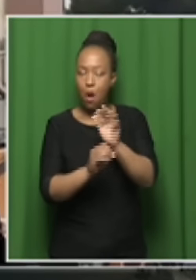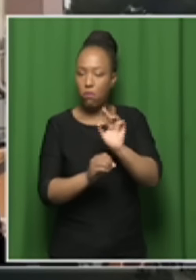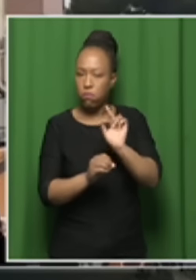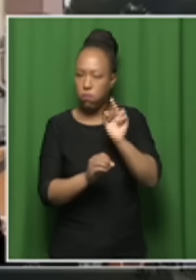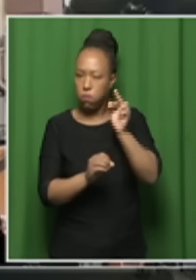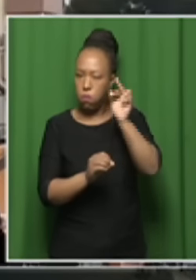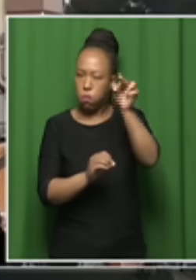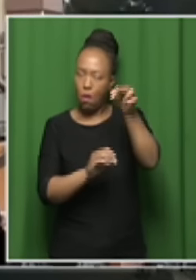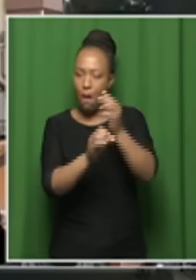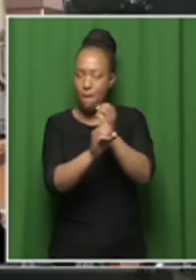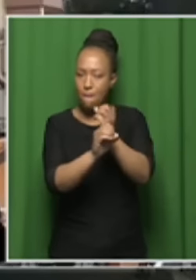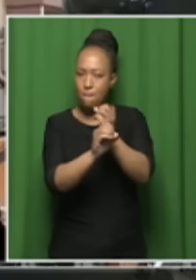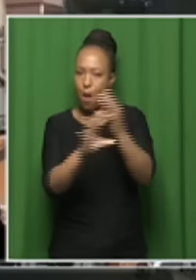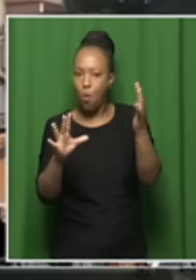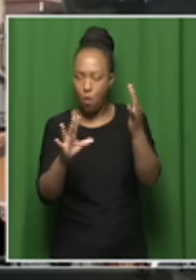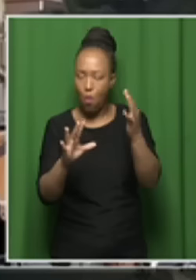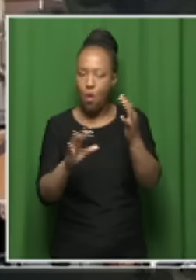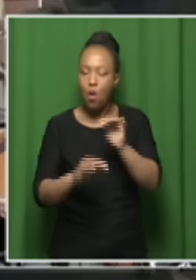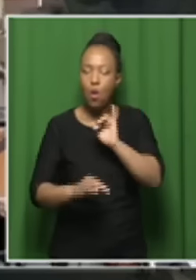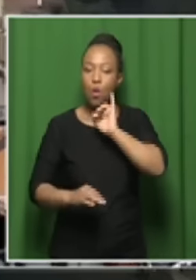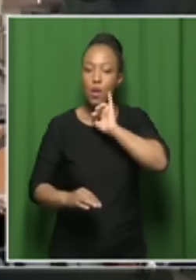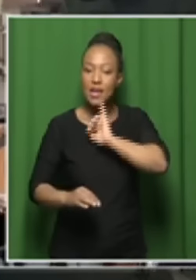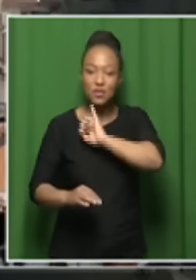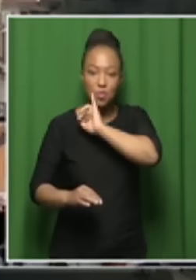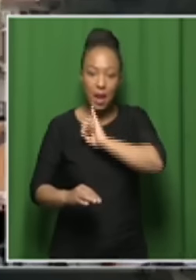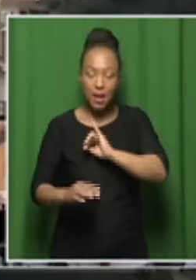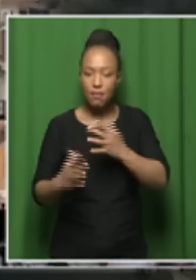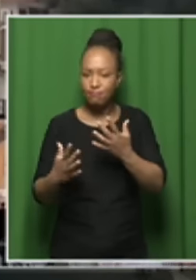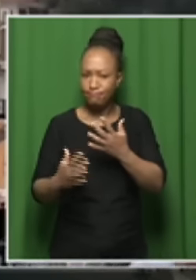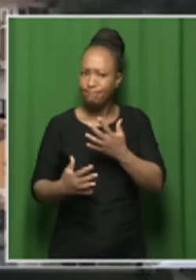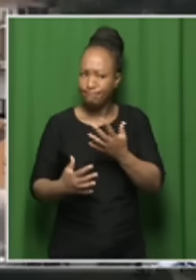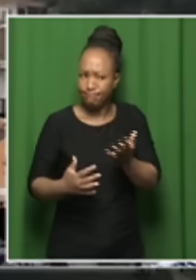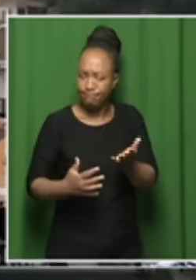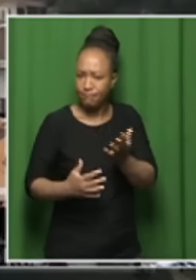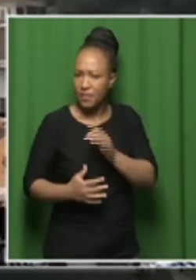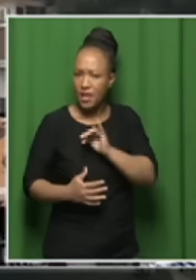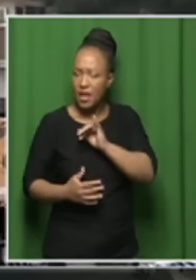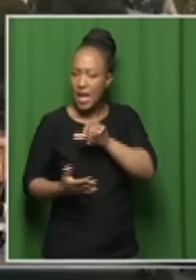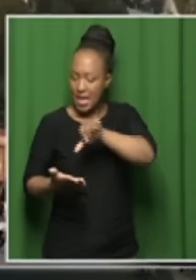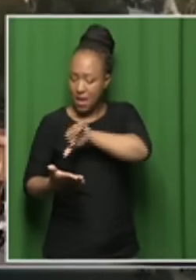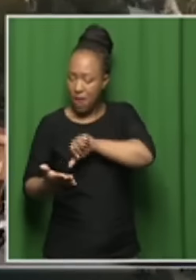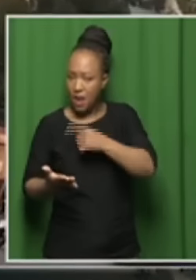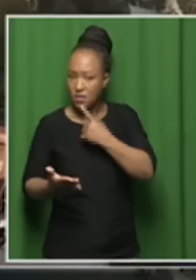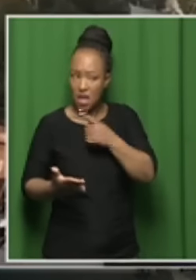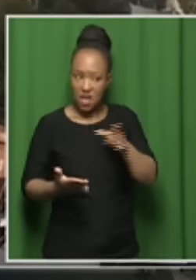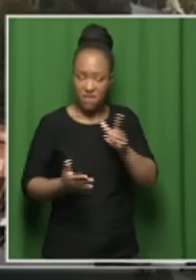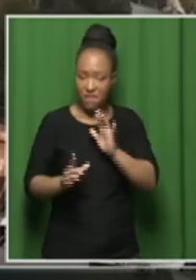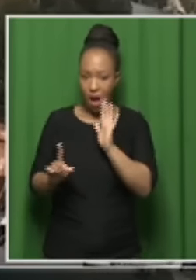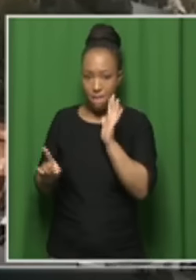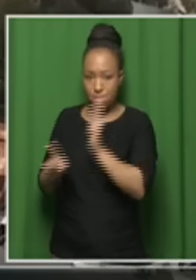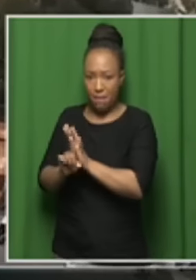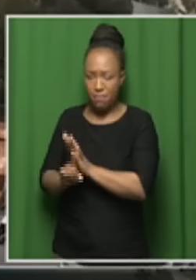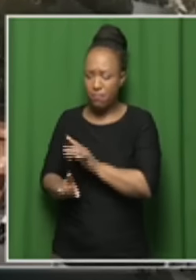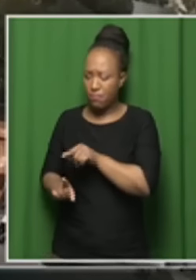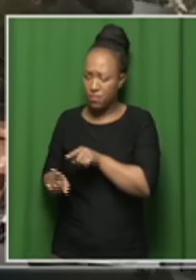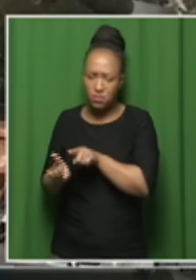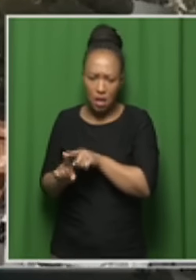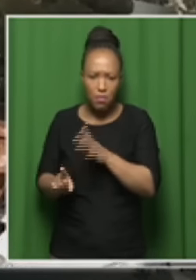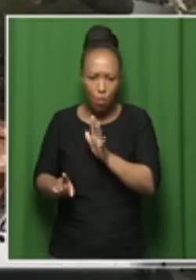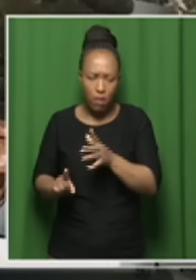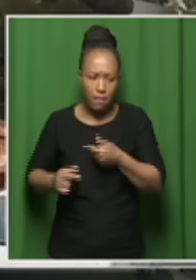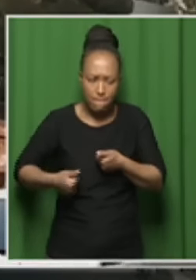into Israel. So the Iranians will respond. They often say that if they are attacked first, they will respond. The question is, how will they